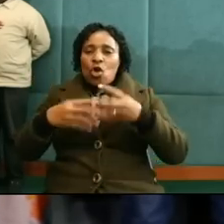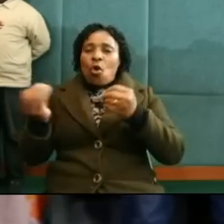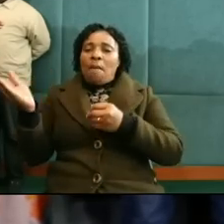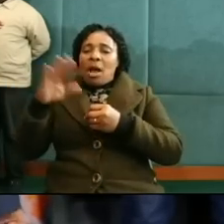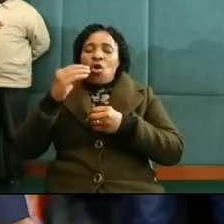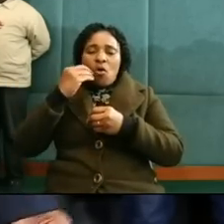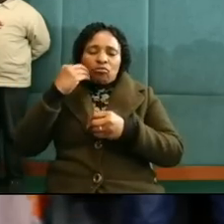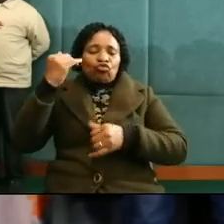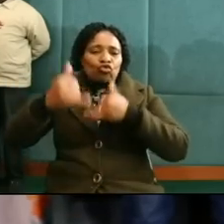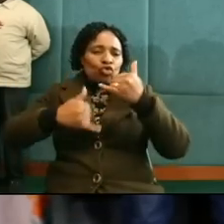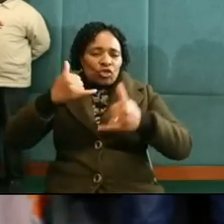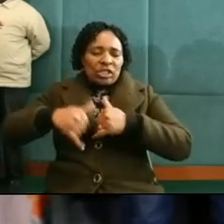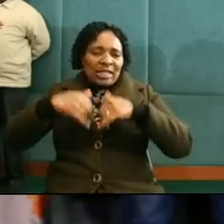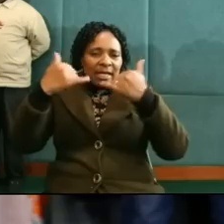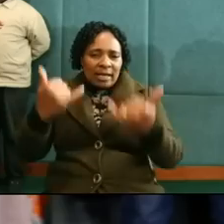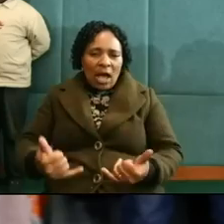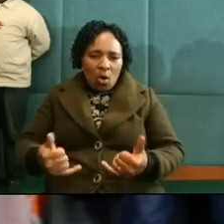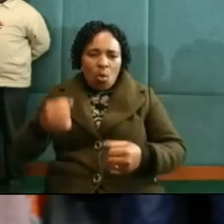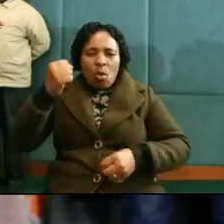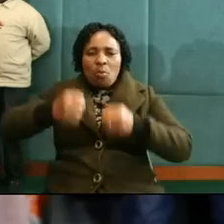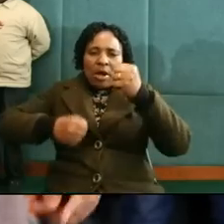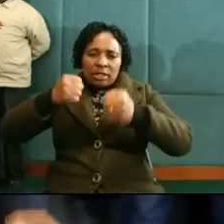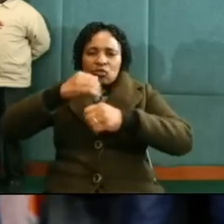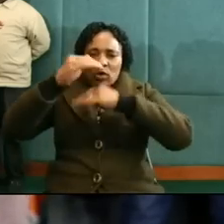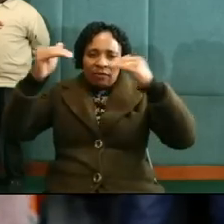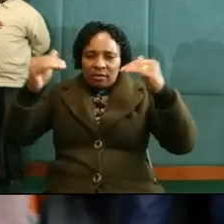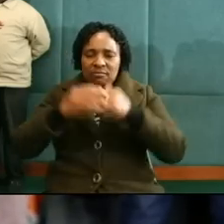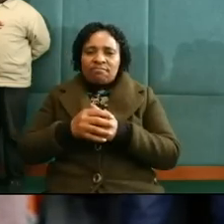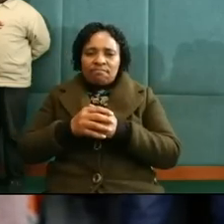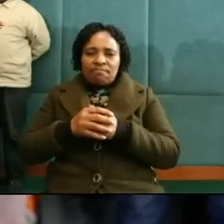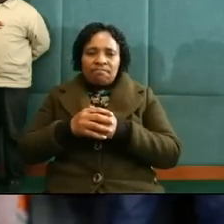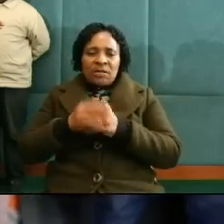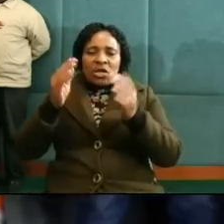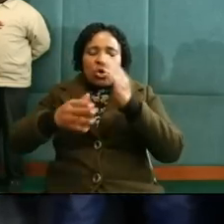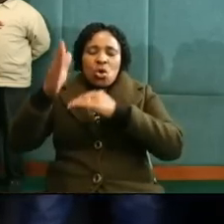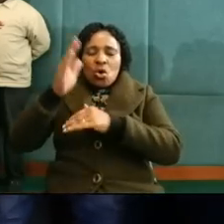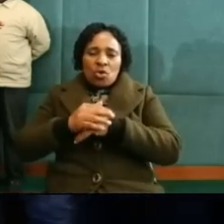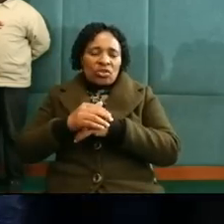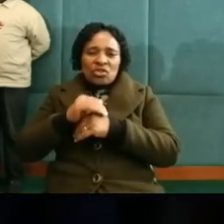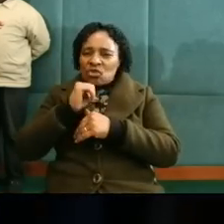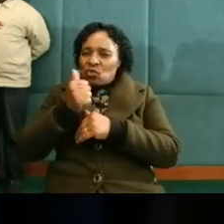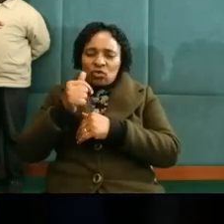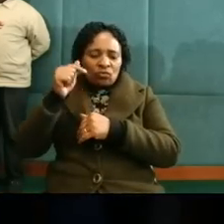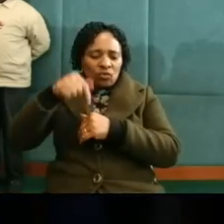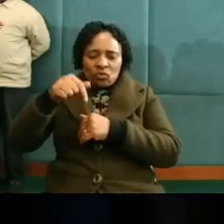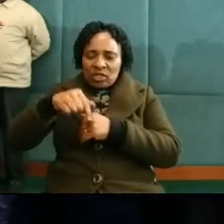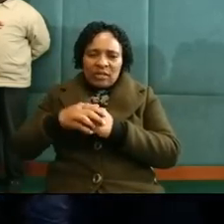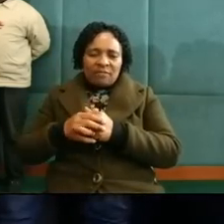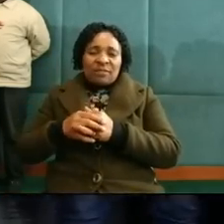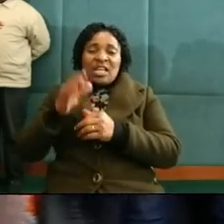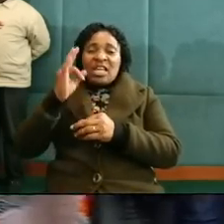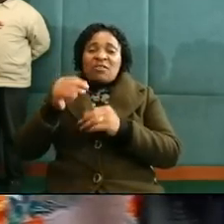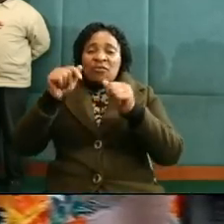that now they can march to Zion. Amen. And God, not just for today, if